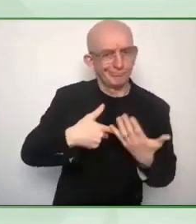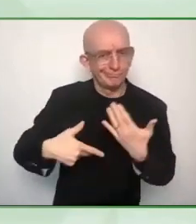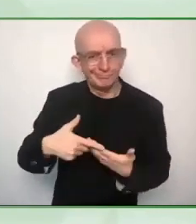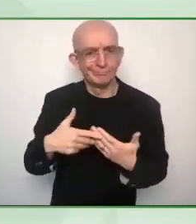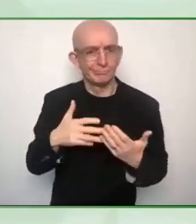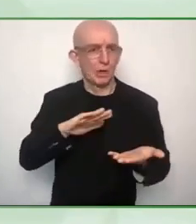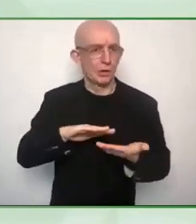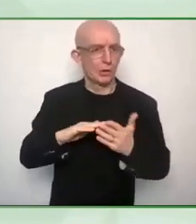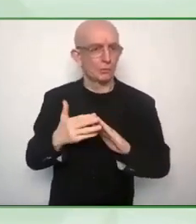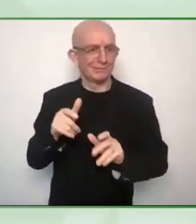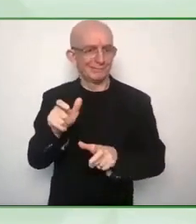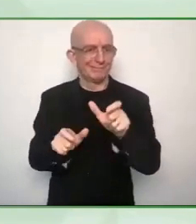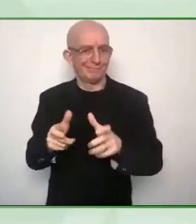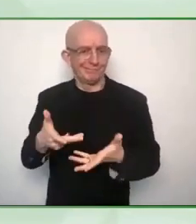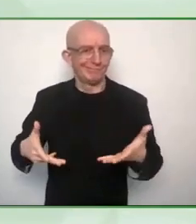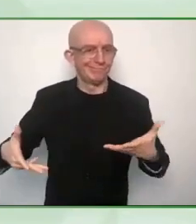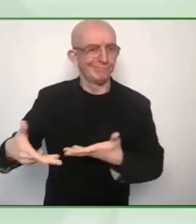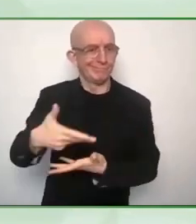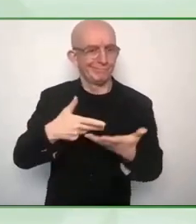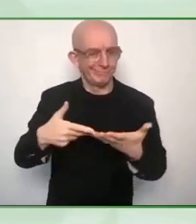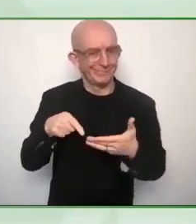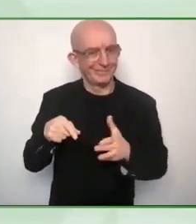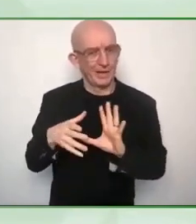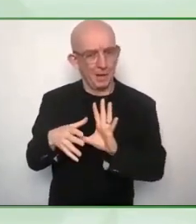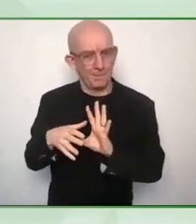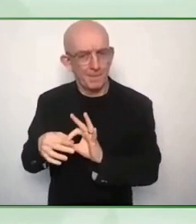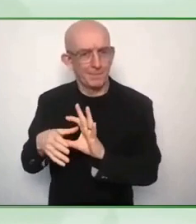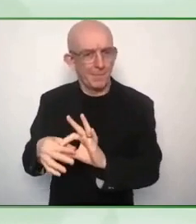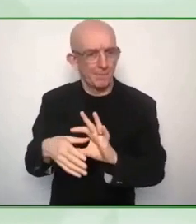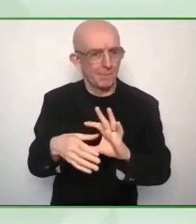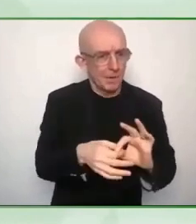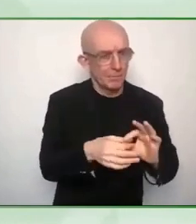technology, assistive technology, and other kinds of supports,